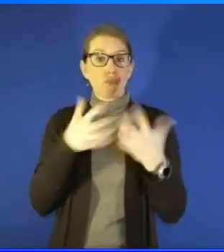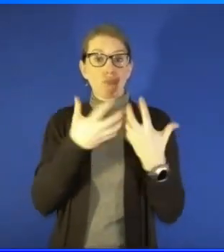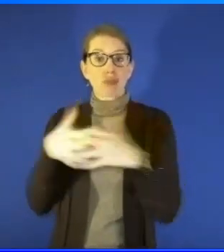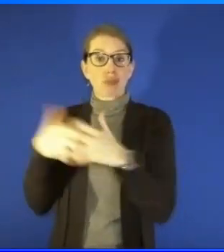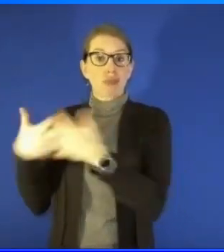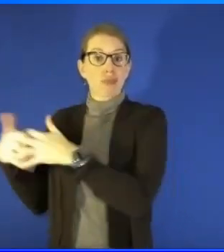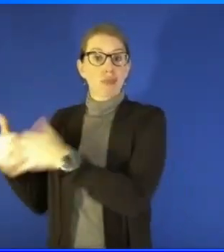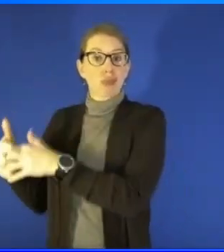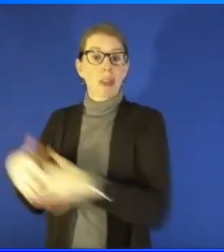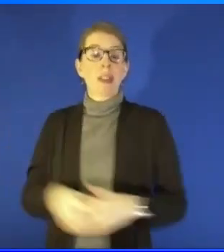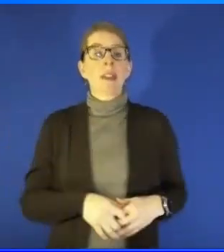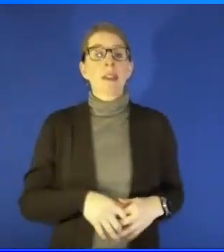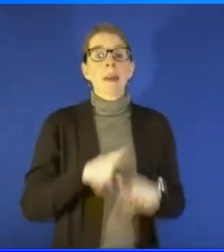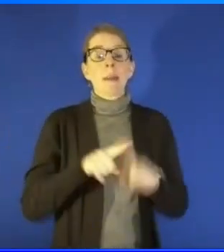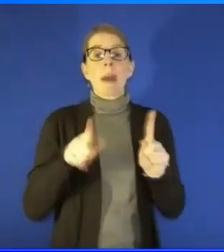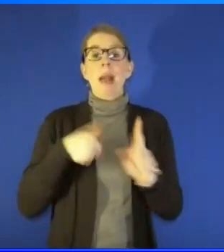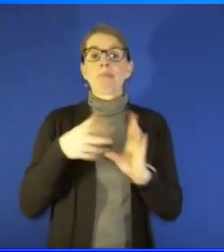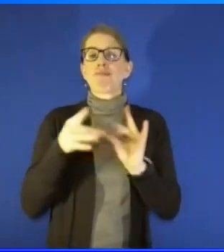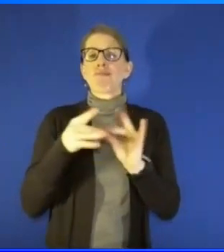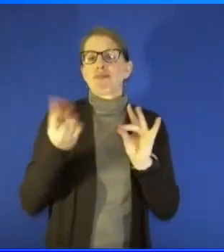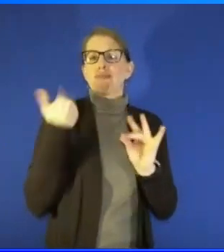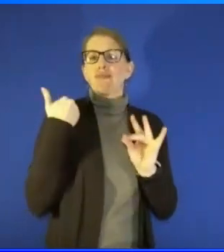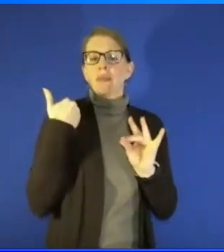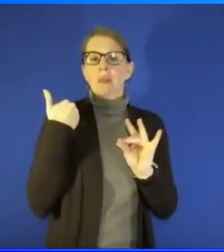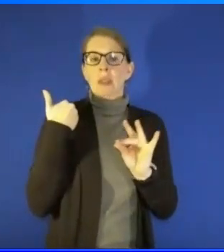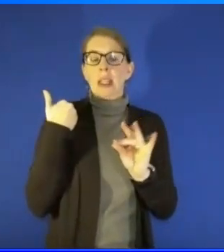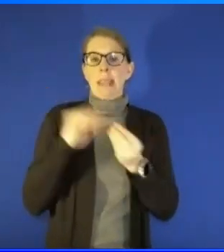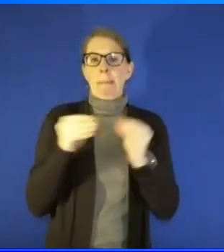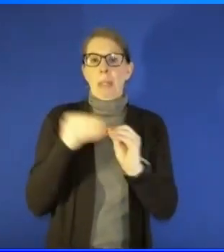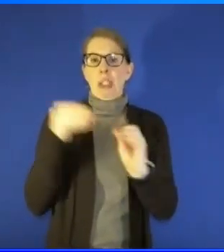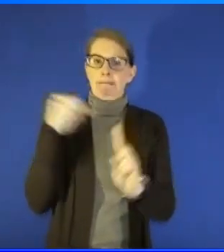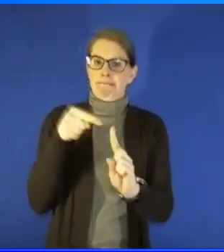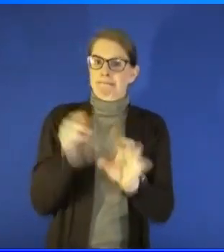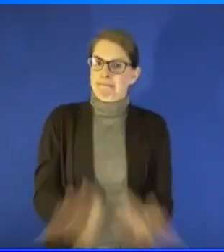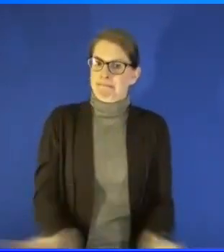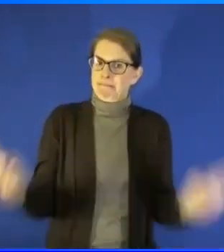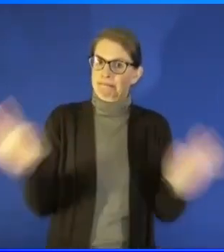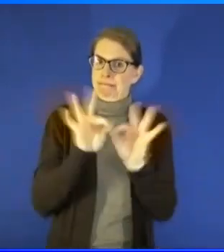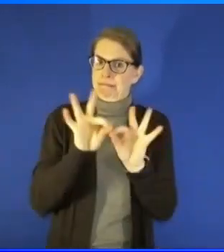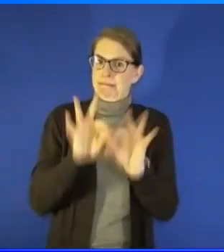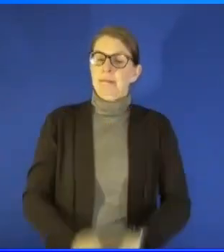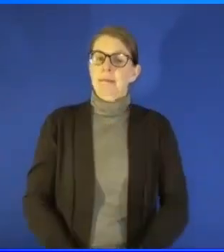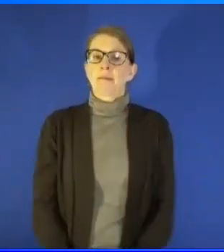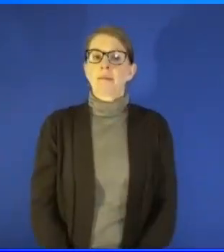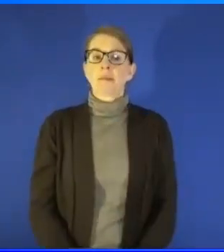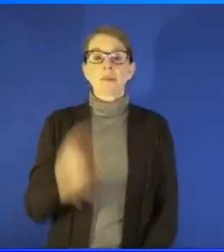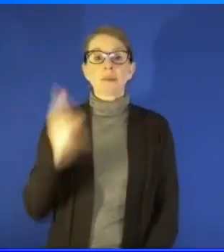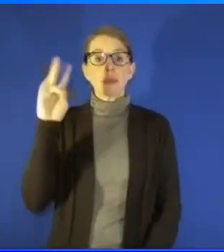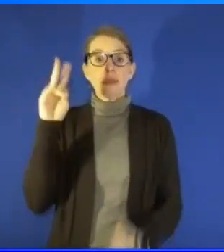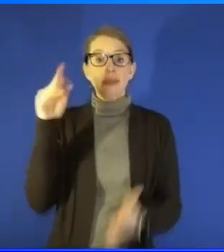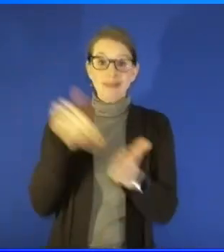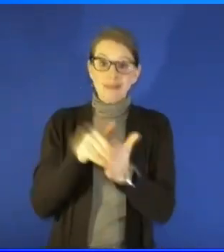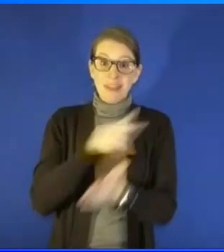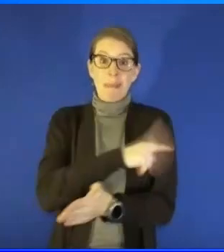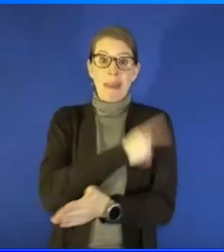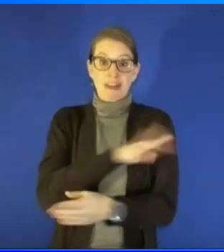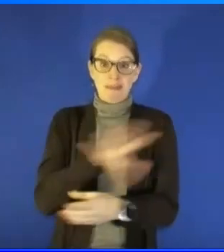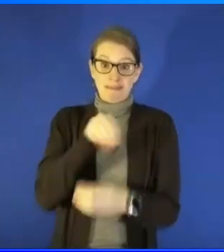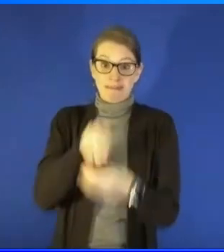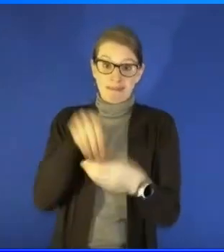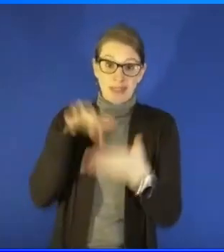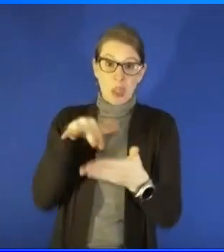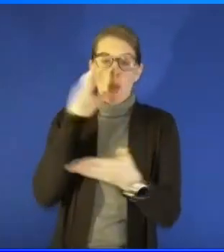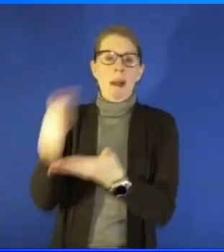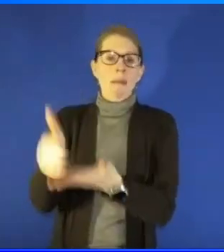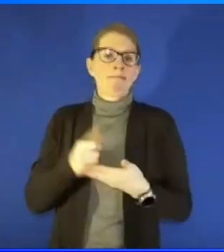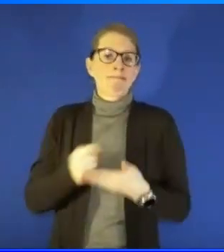mentioned earlier, it's all in the power of numbers. So having 17,000 patients allow us to understand